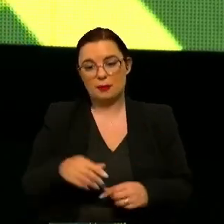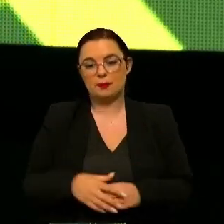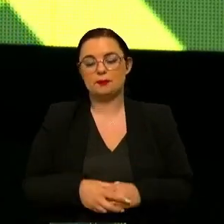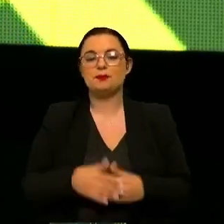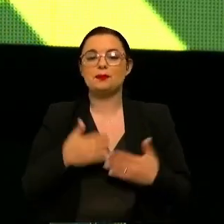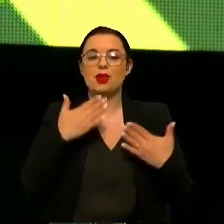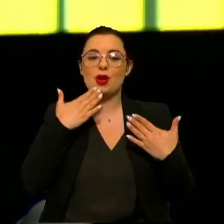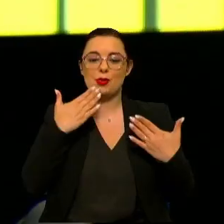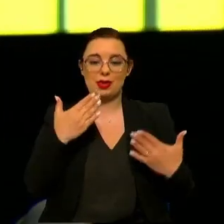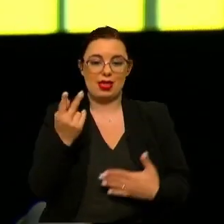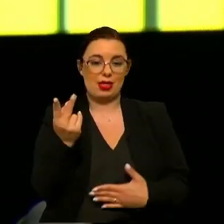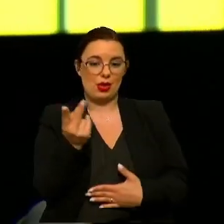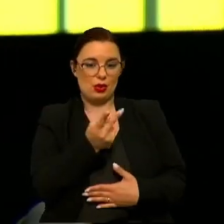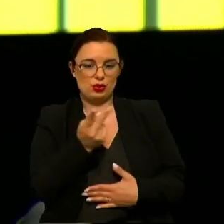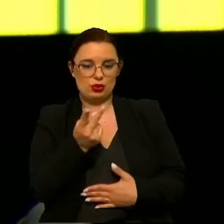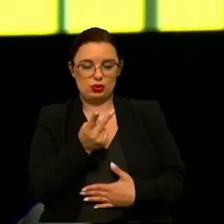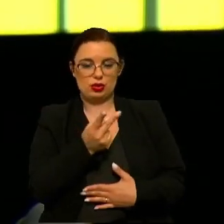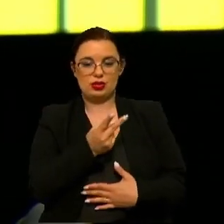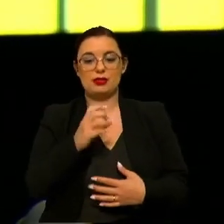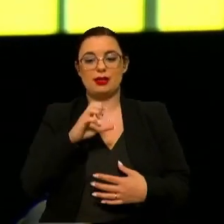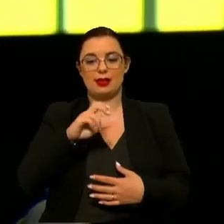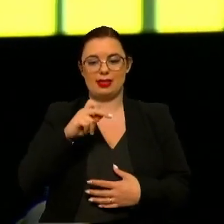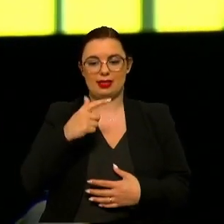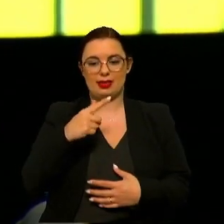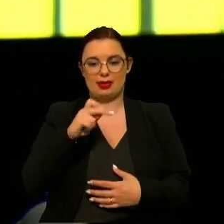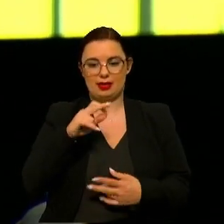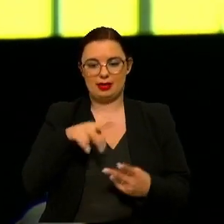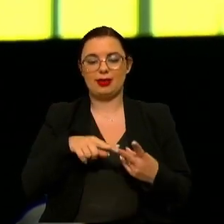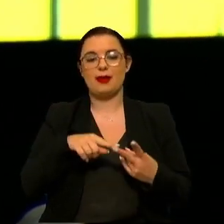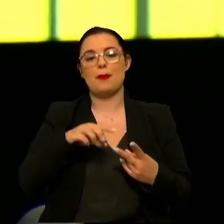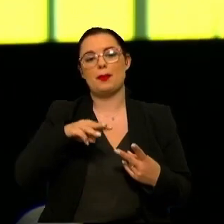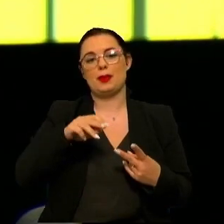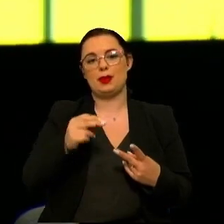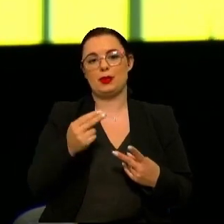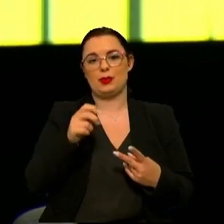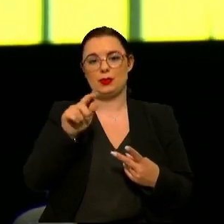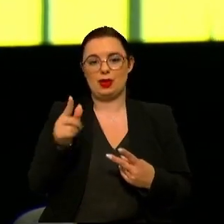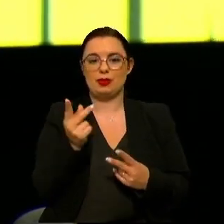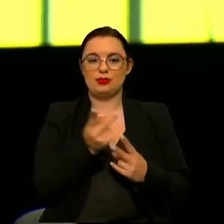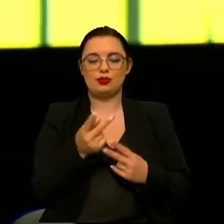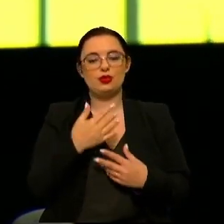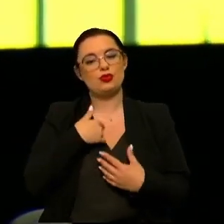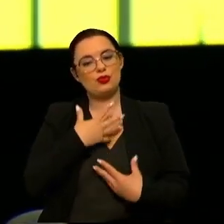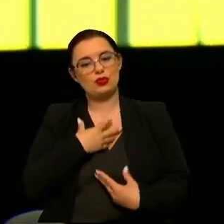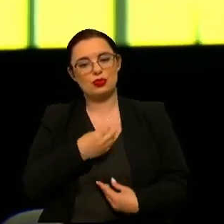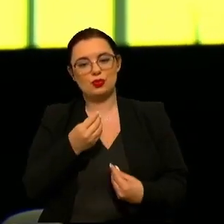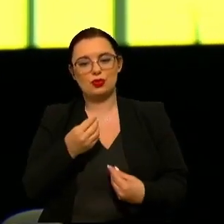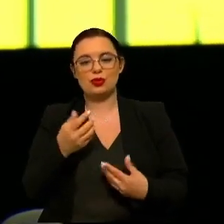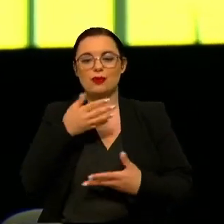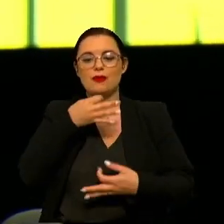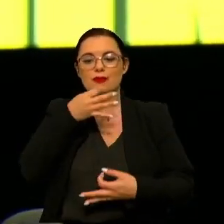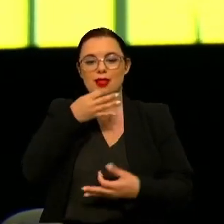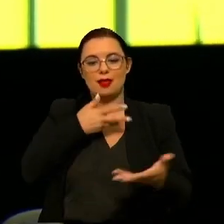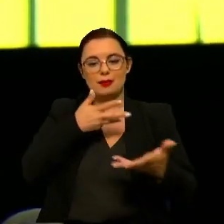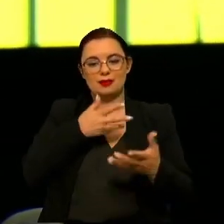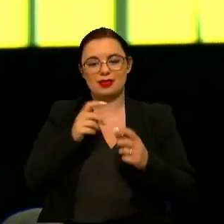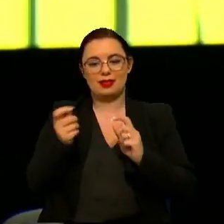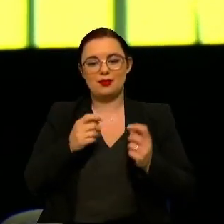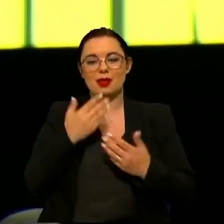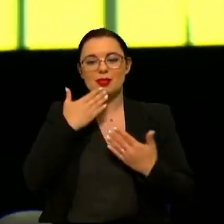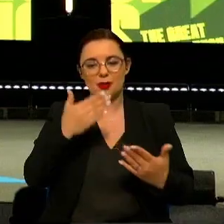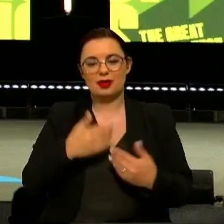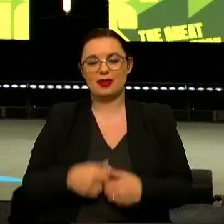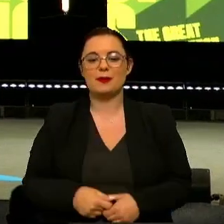these threats. Thank you so much. I would like to thank you, Catarina Bastos and Manuel da Costa Honorato. It was a